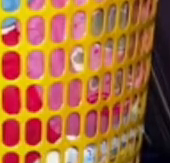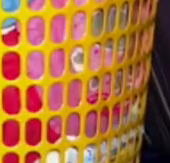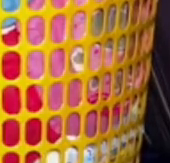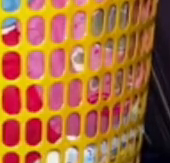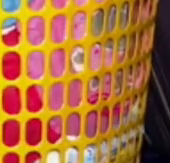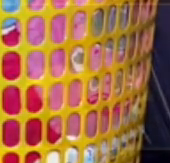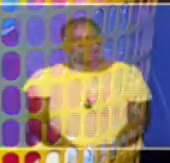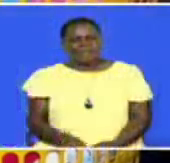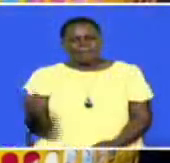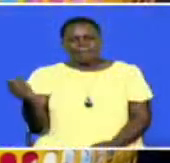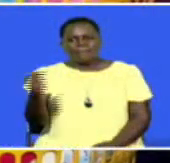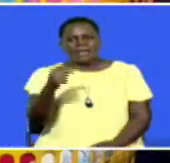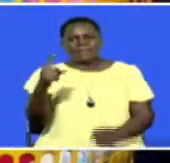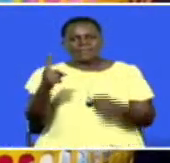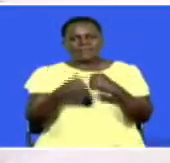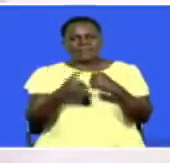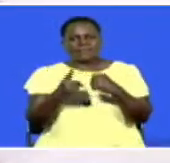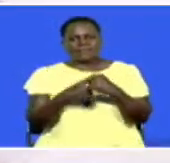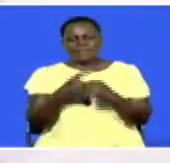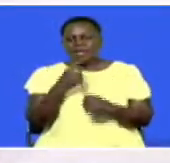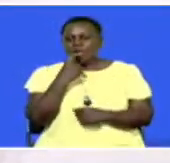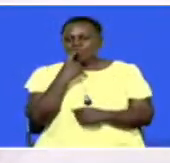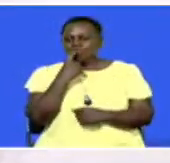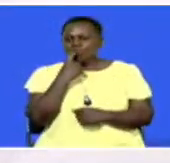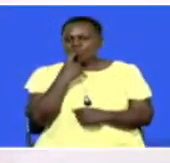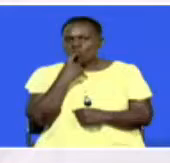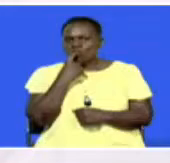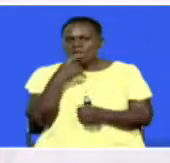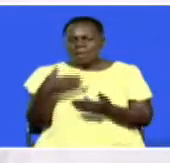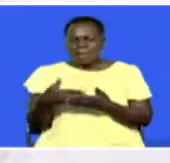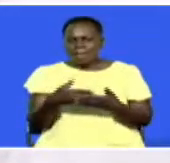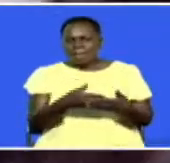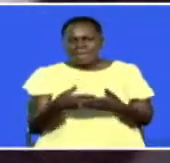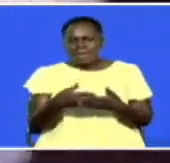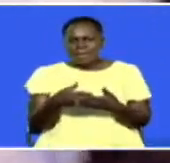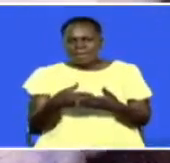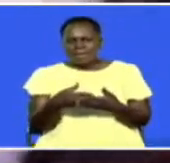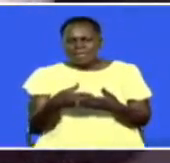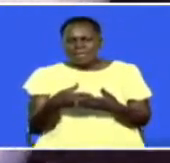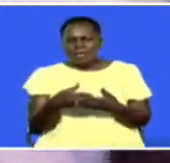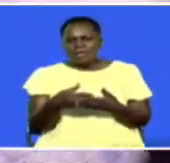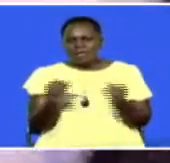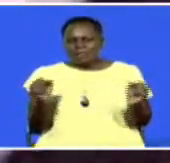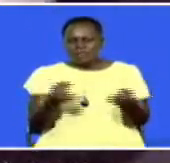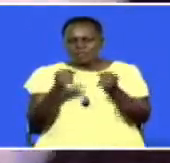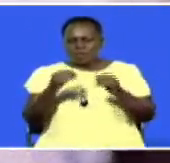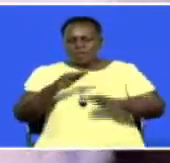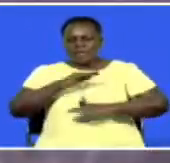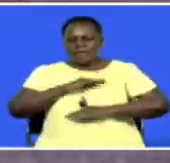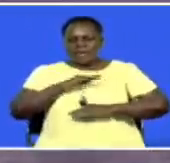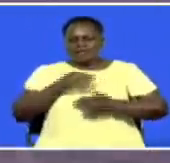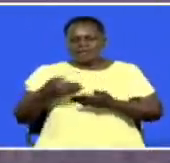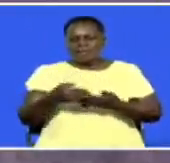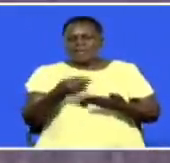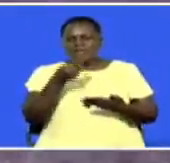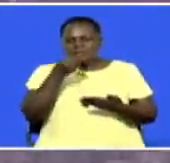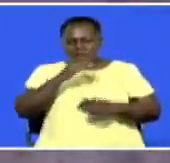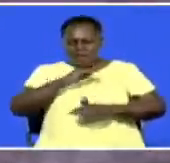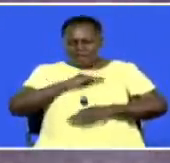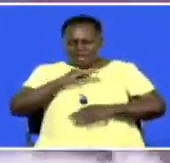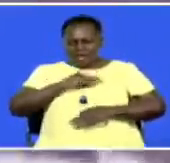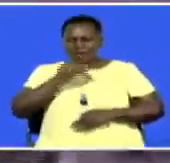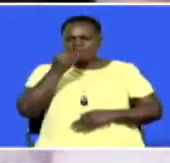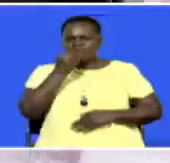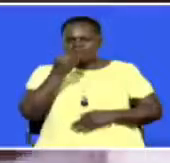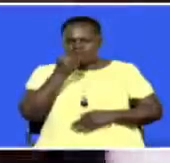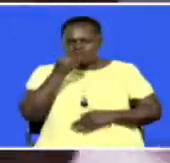By 6 months, breast milk or infant formula alone can no longer provide infants with sufficient